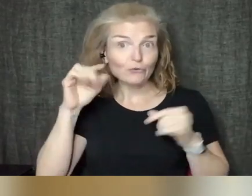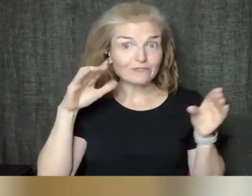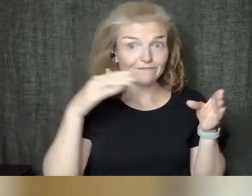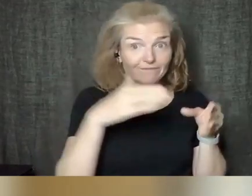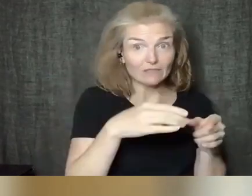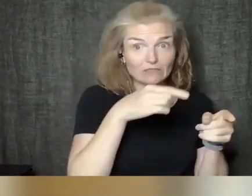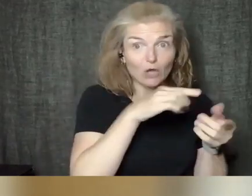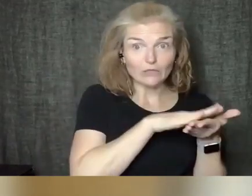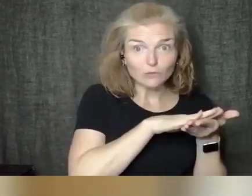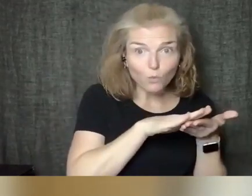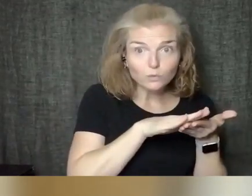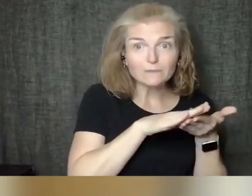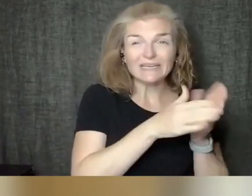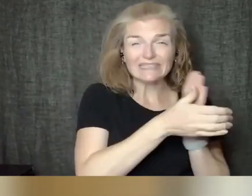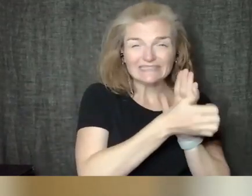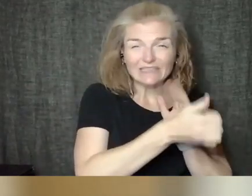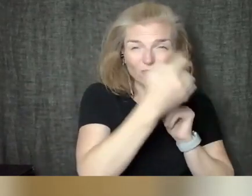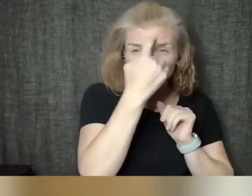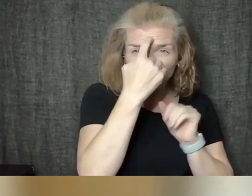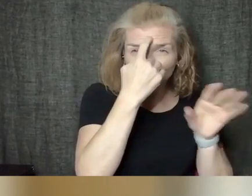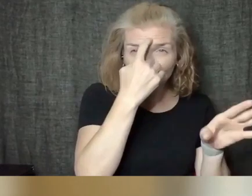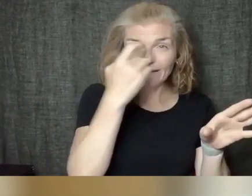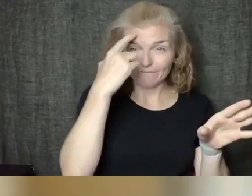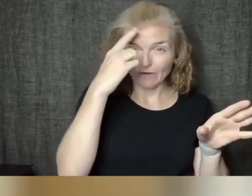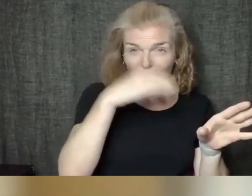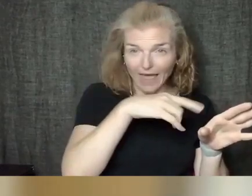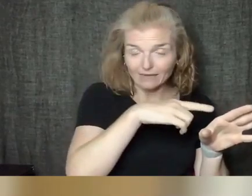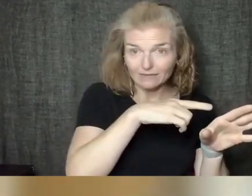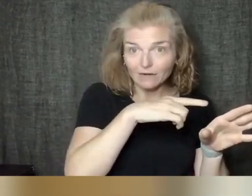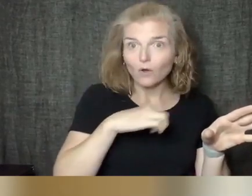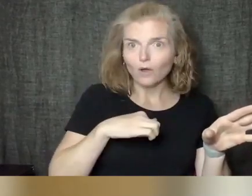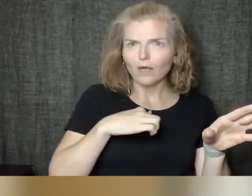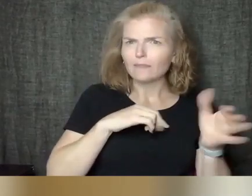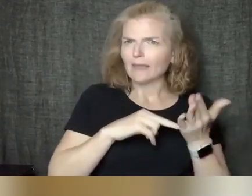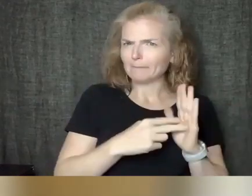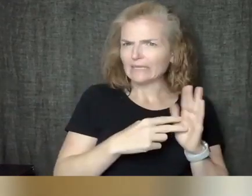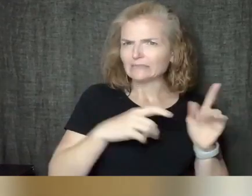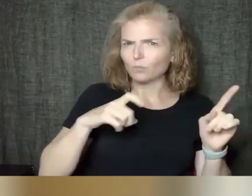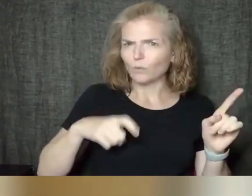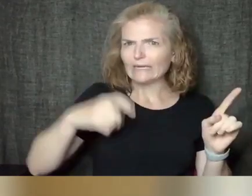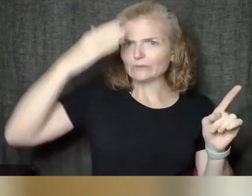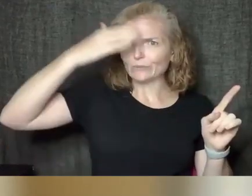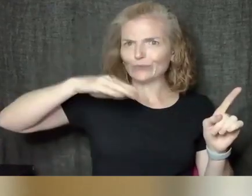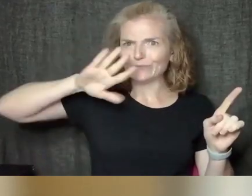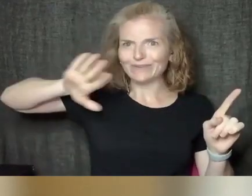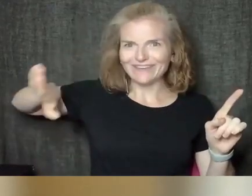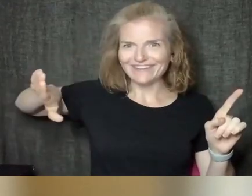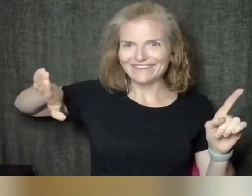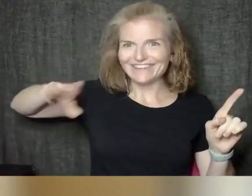skillfully, to be mindful of something, we must also have the capacity to turn our attention away.